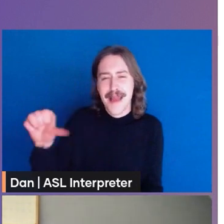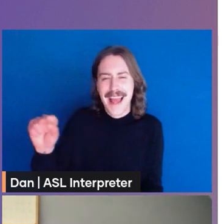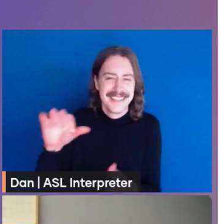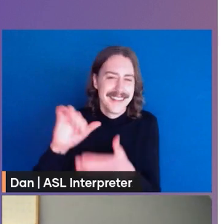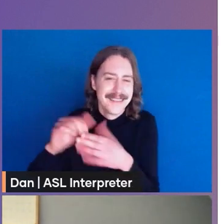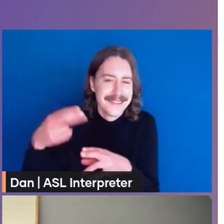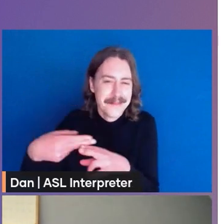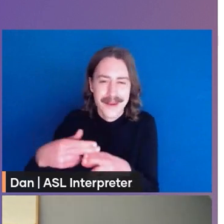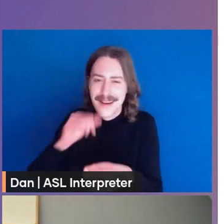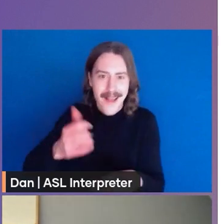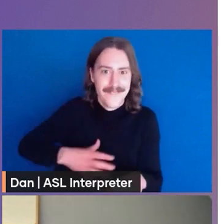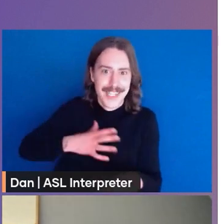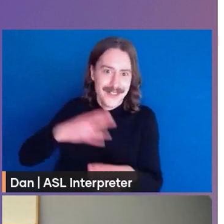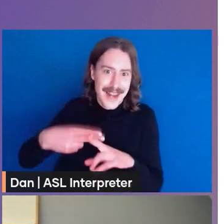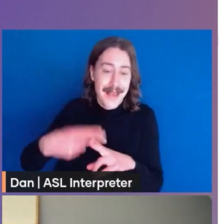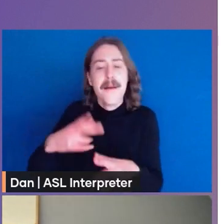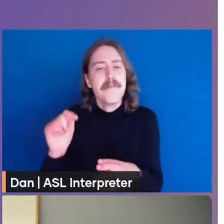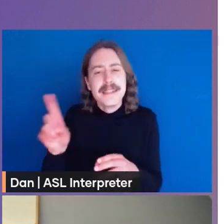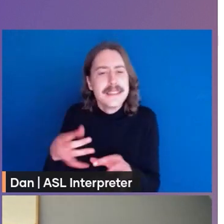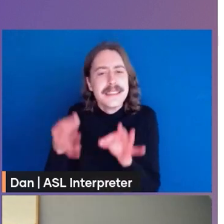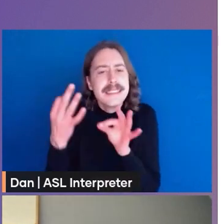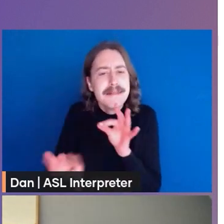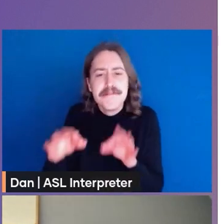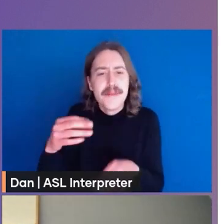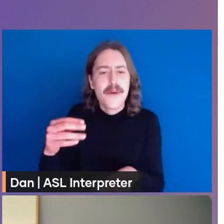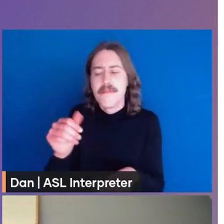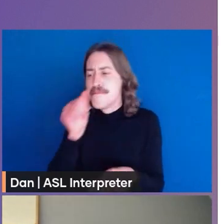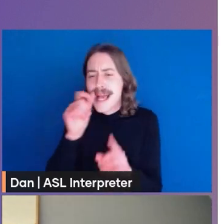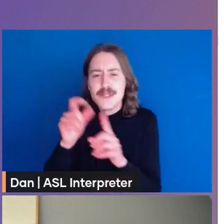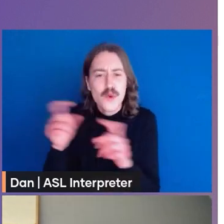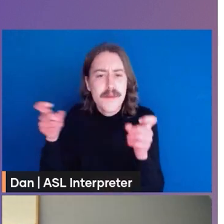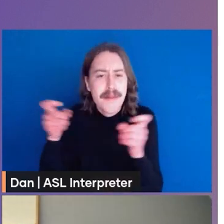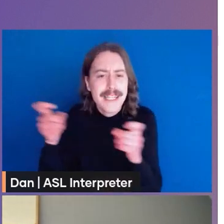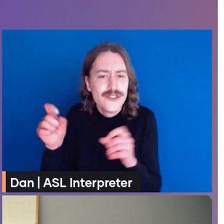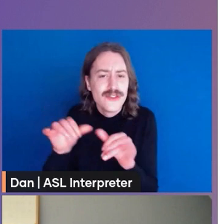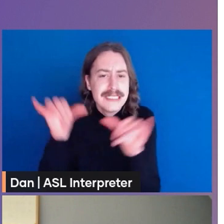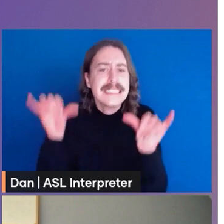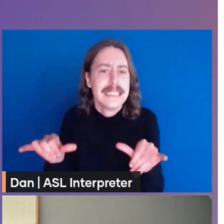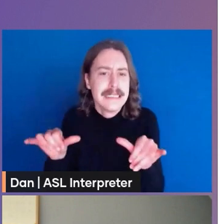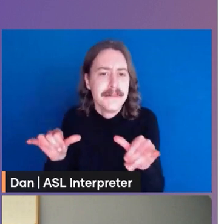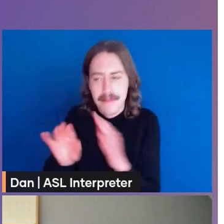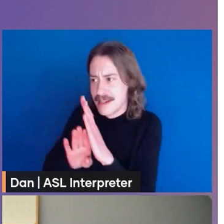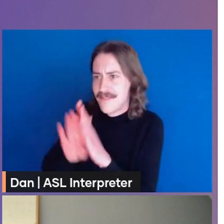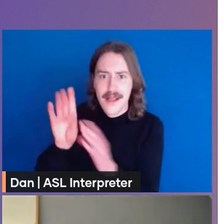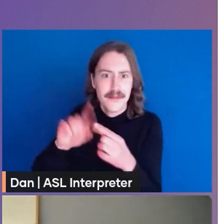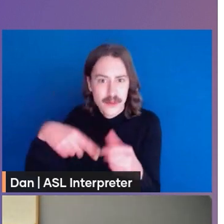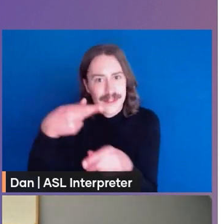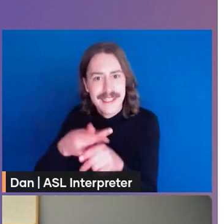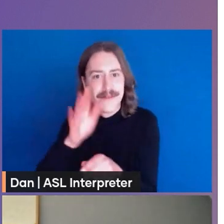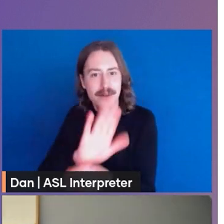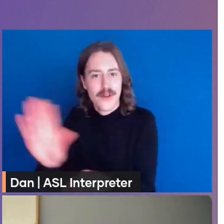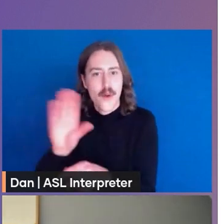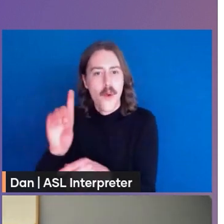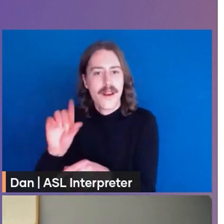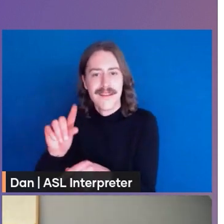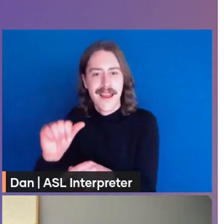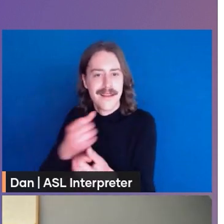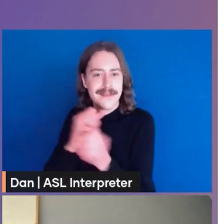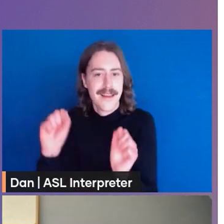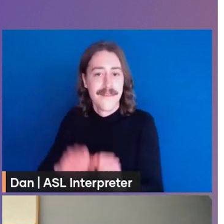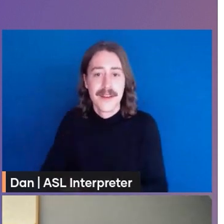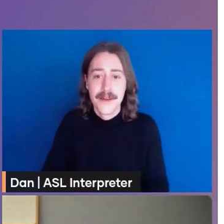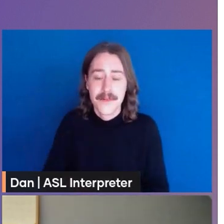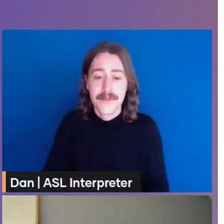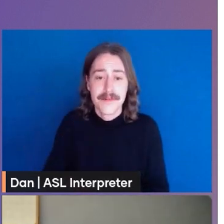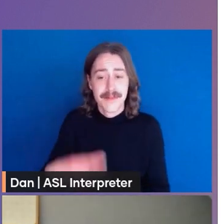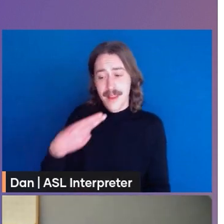be a simple password management system that would allow us to keep our data safe. We need a secure password manager at Hanabyte,